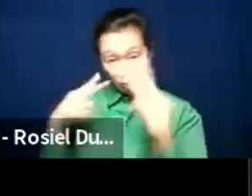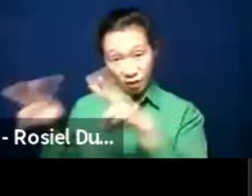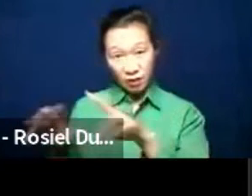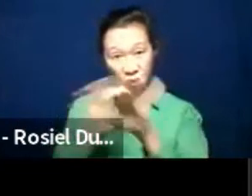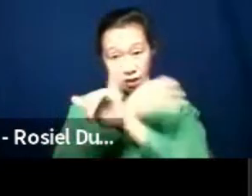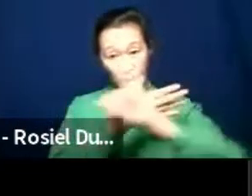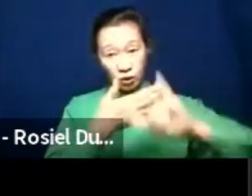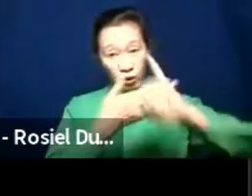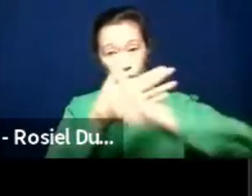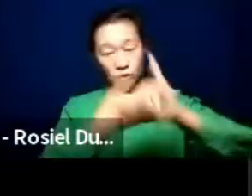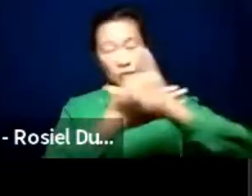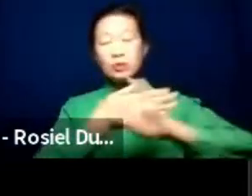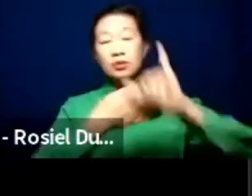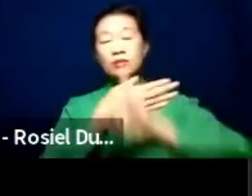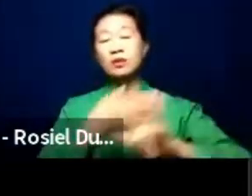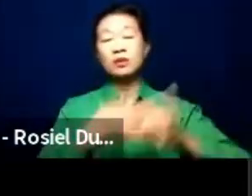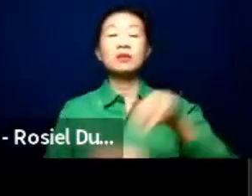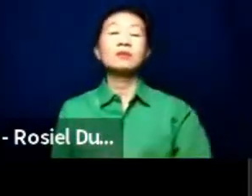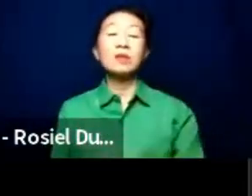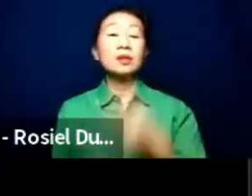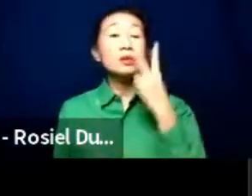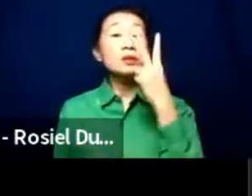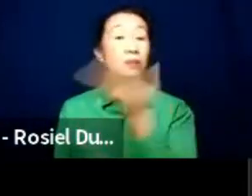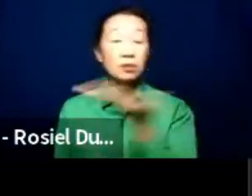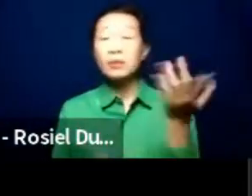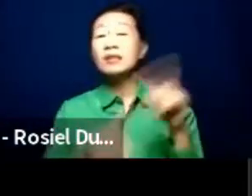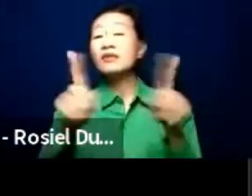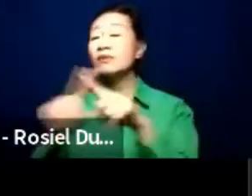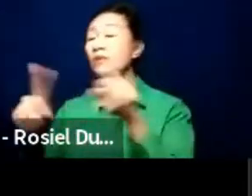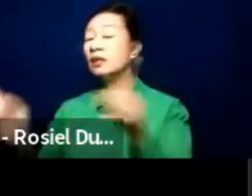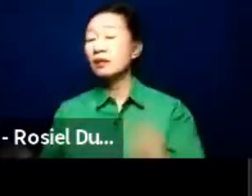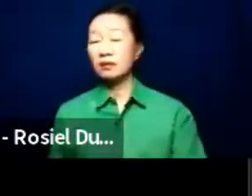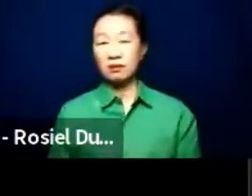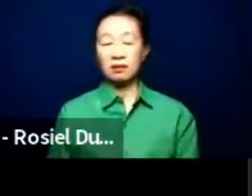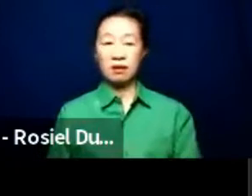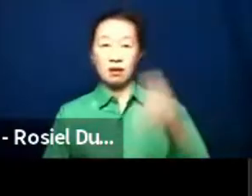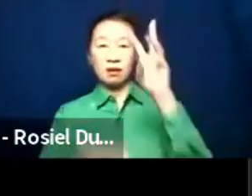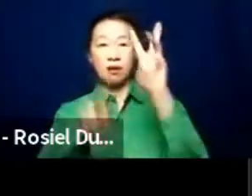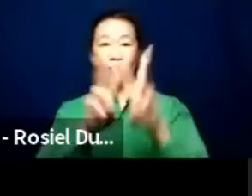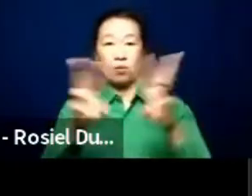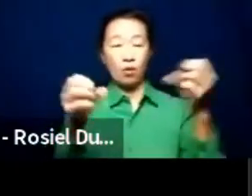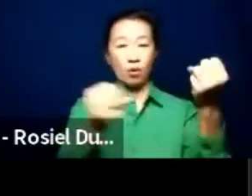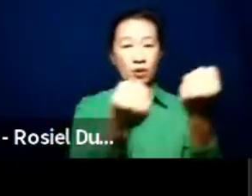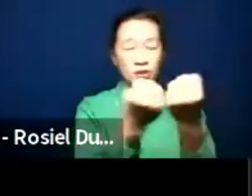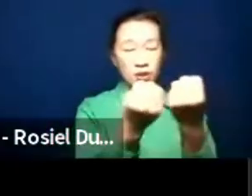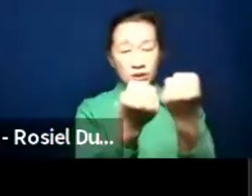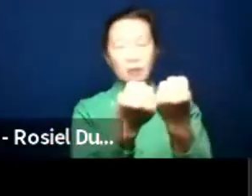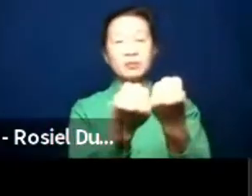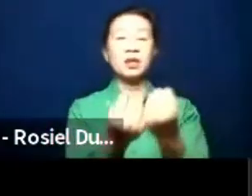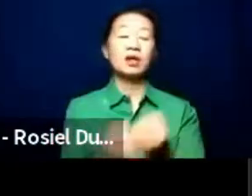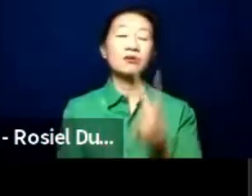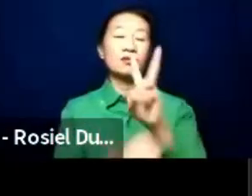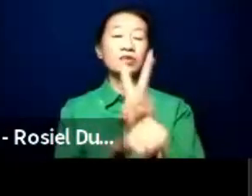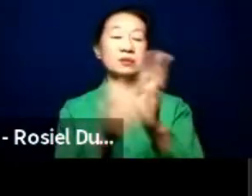YouTube page, YouTube account also. Makikita nyo yung iba't ibang workshop or vocational skills na ginagawa